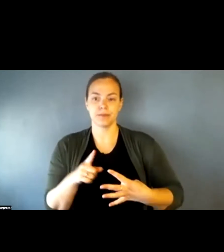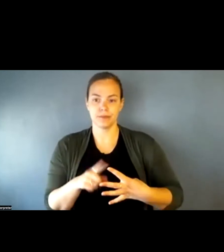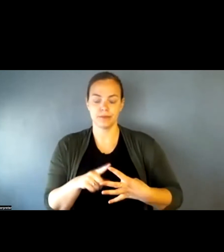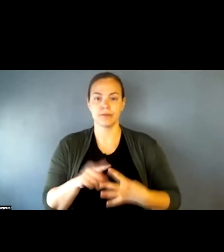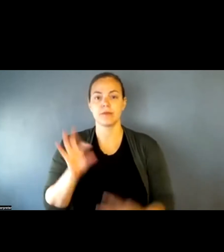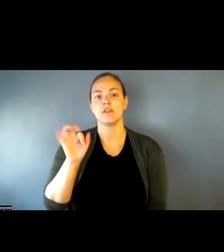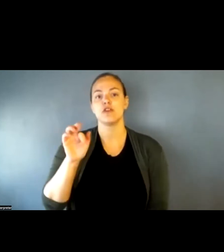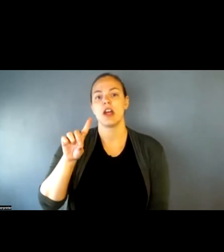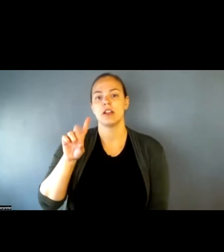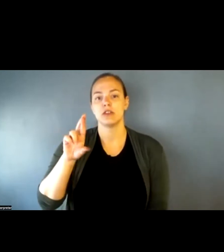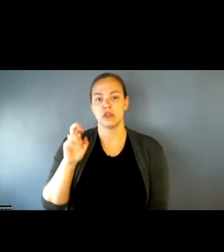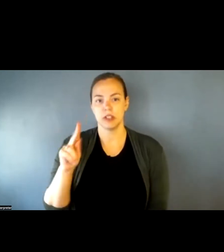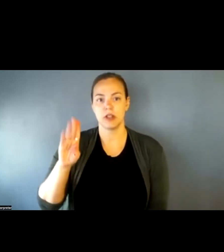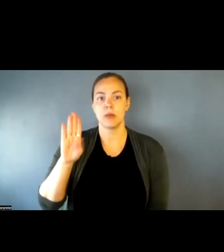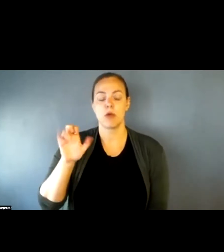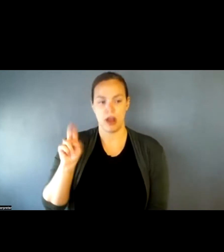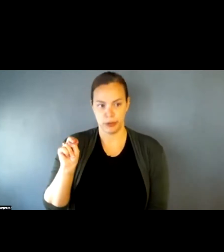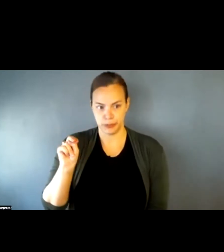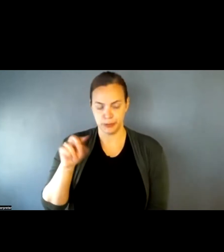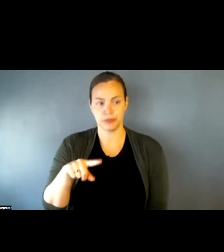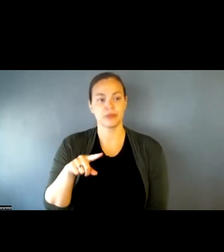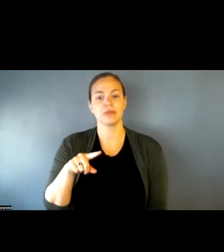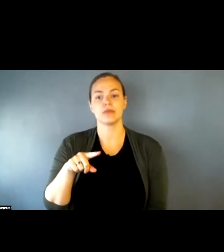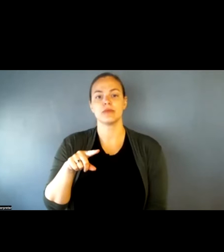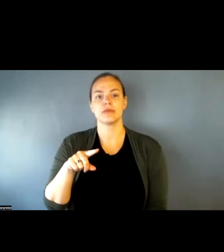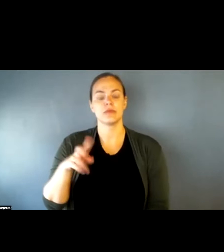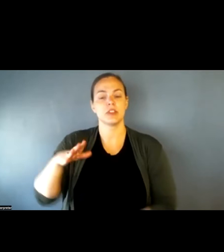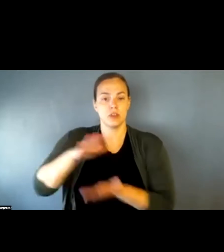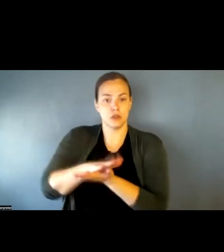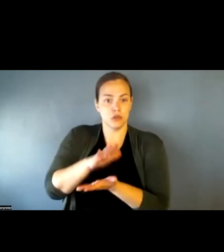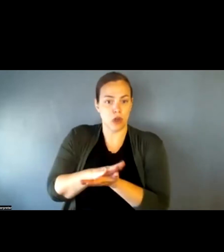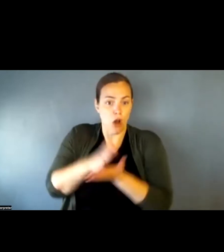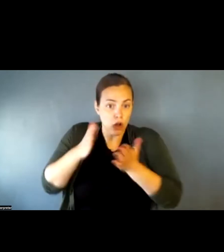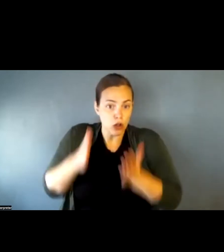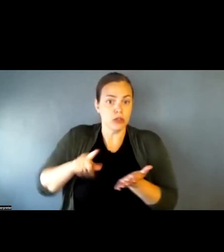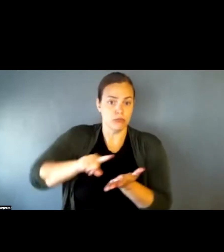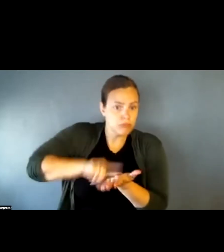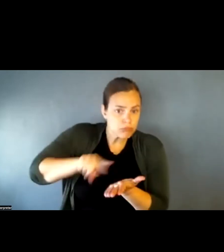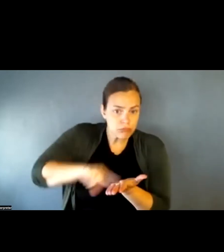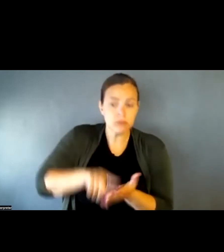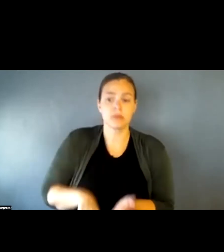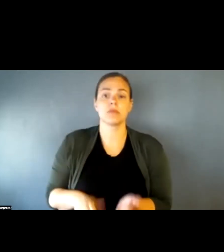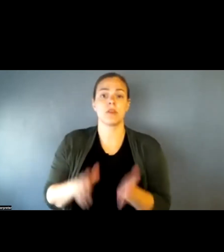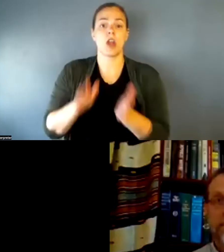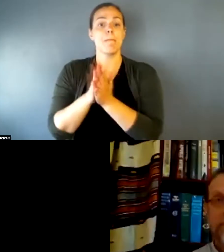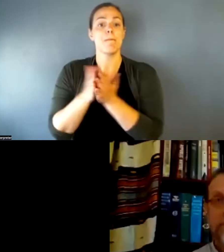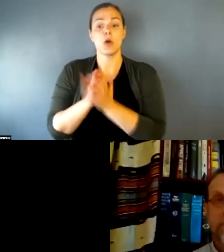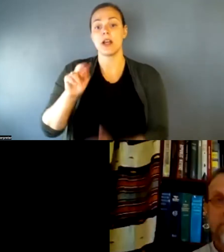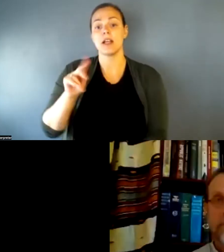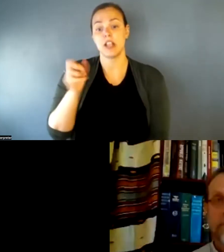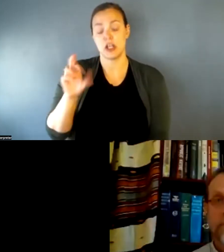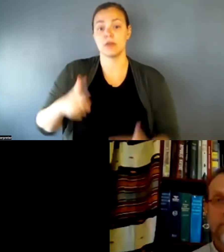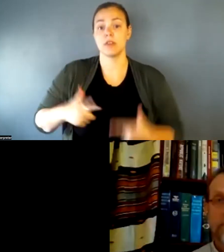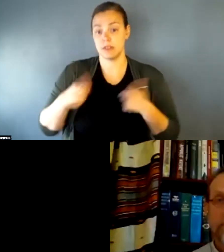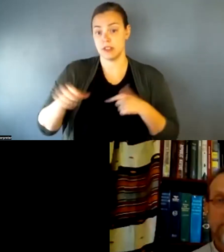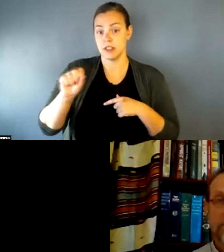Frederick Brown. He is an independent scholar and a book indexer based in Seattle. He received